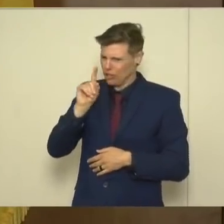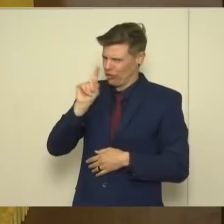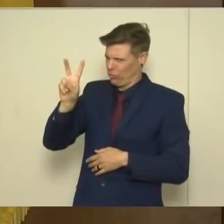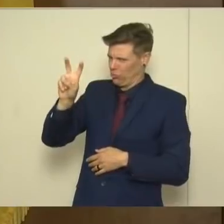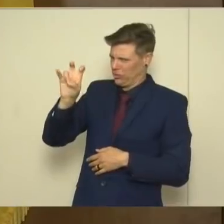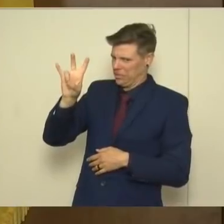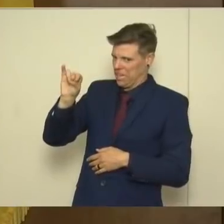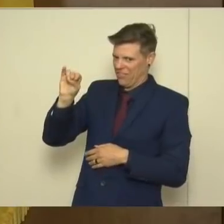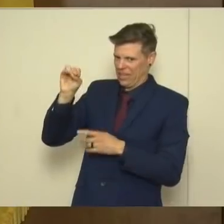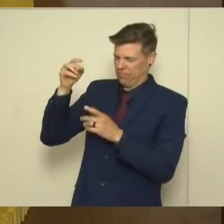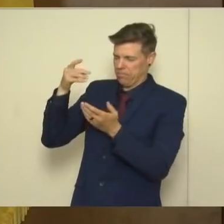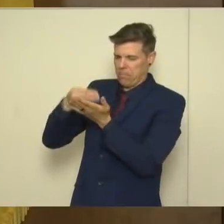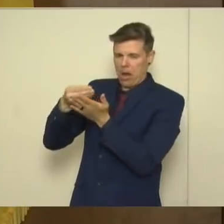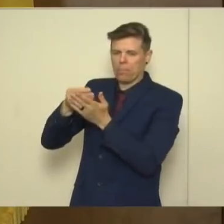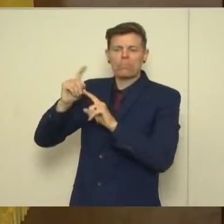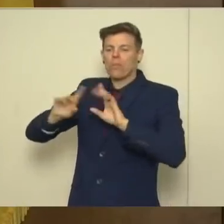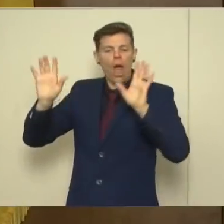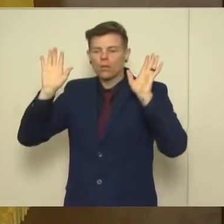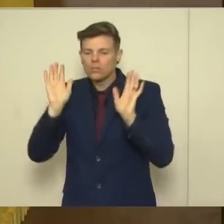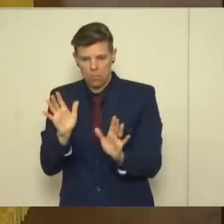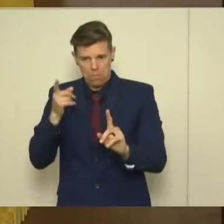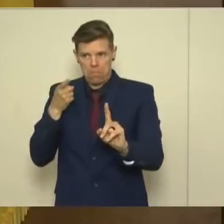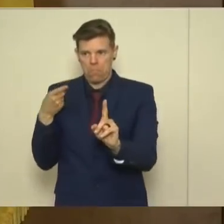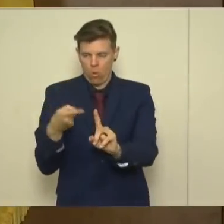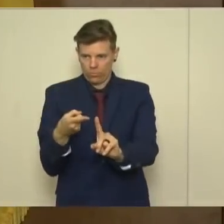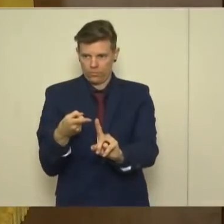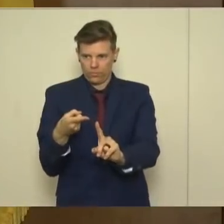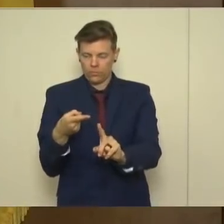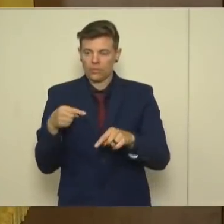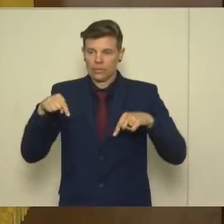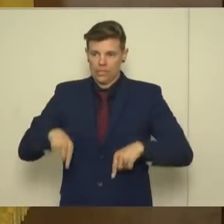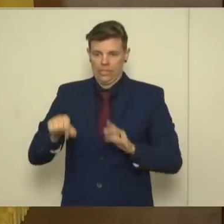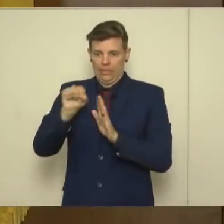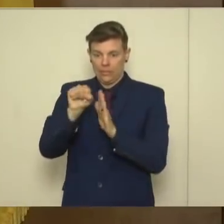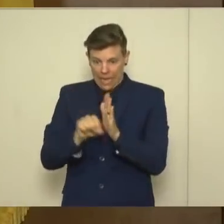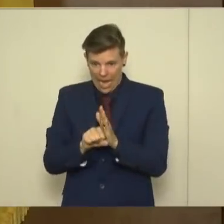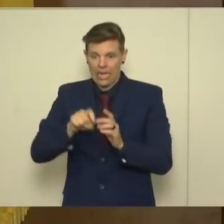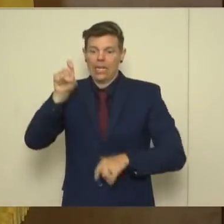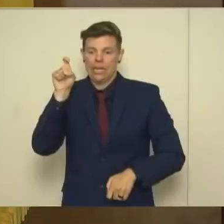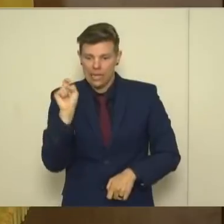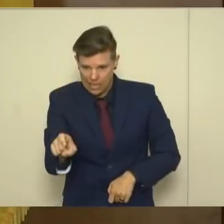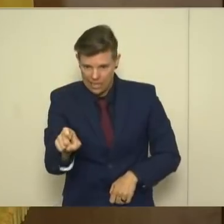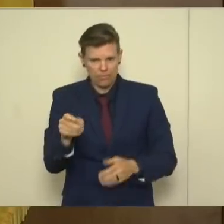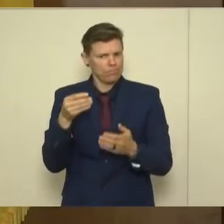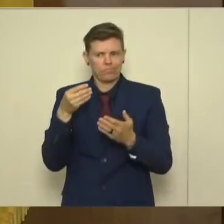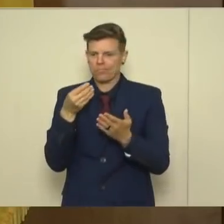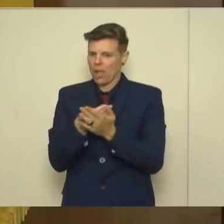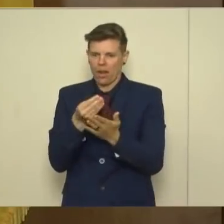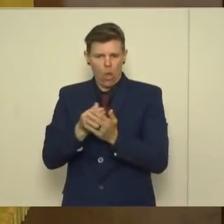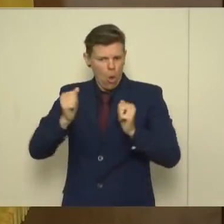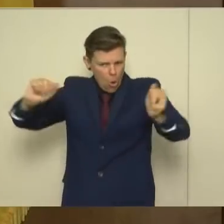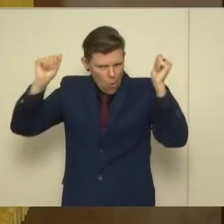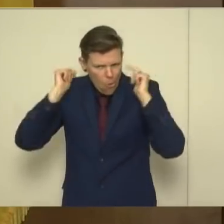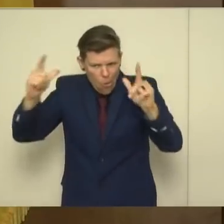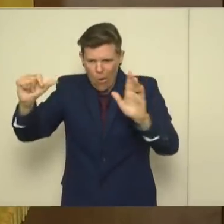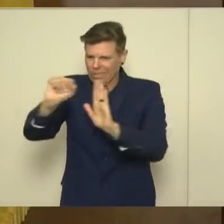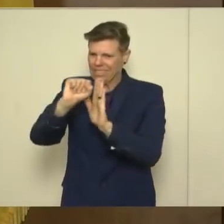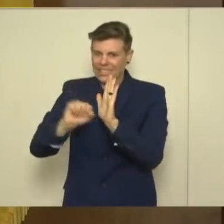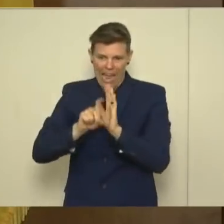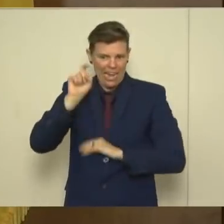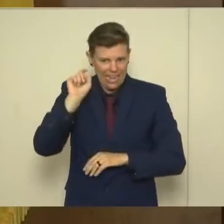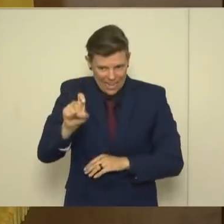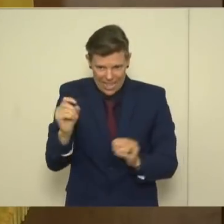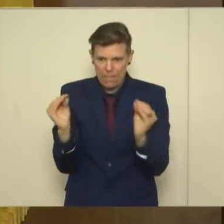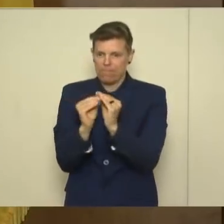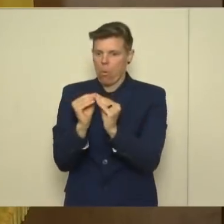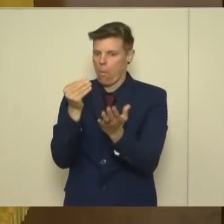Universally, I think it is accepted that states need additional money, and we're going to keep fighting for getting additional money both to the